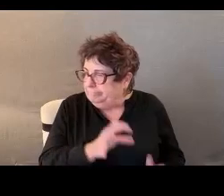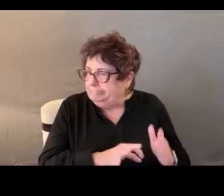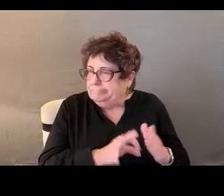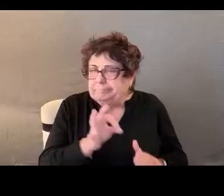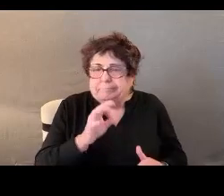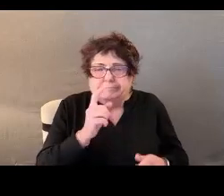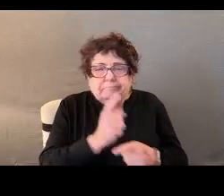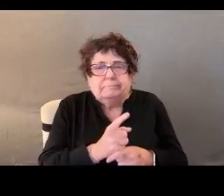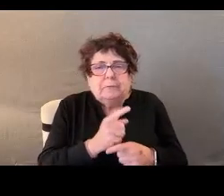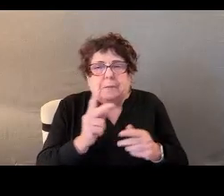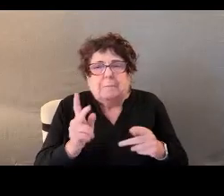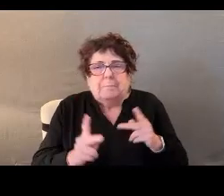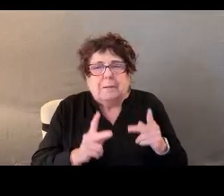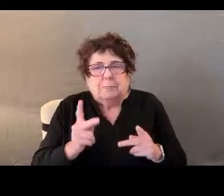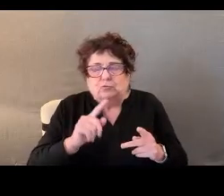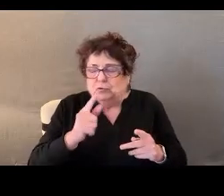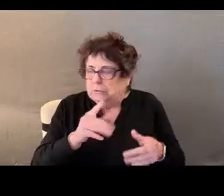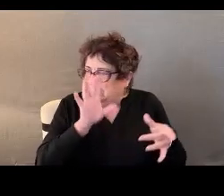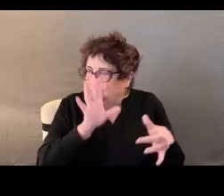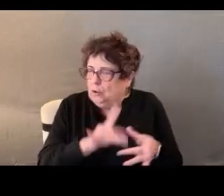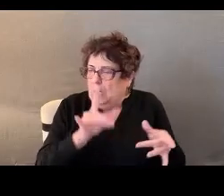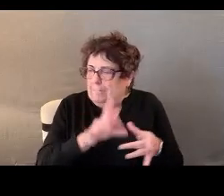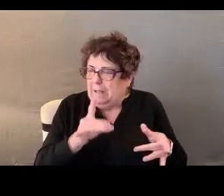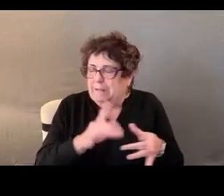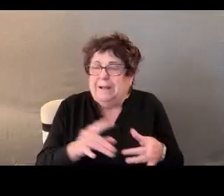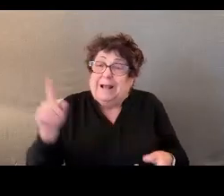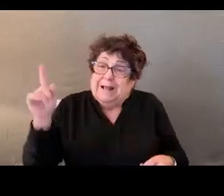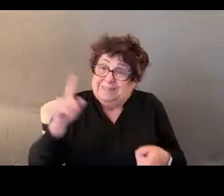you just keep talking about it until you find your people.